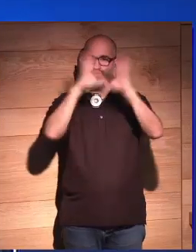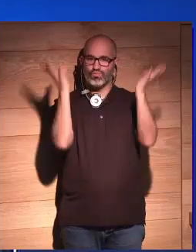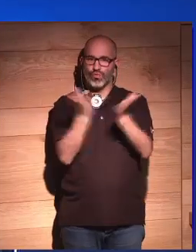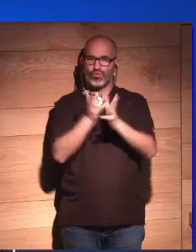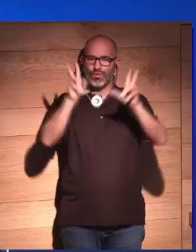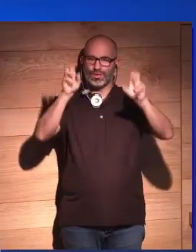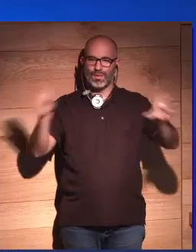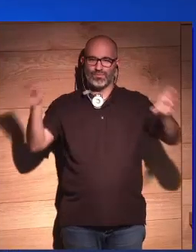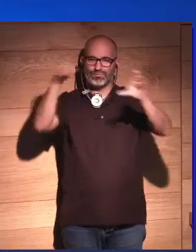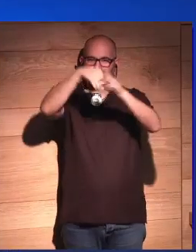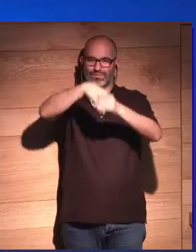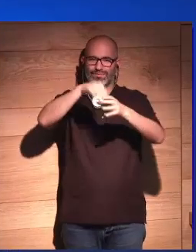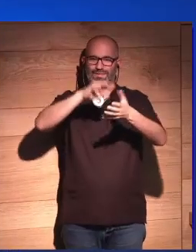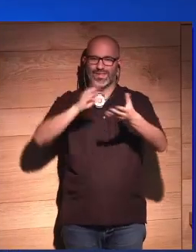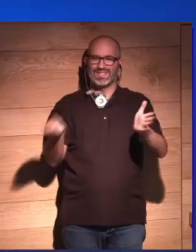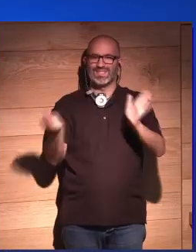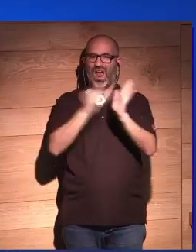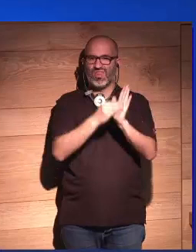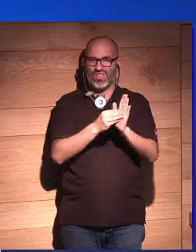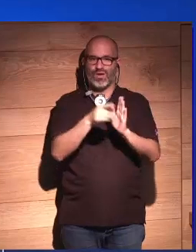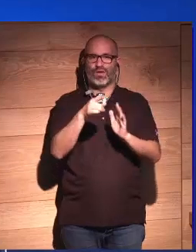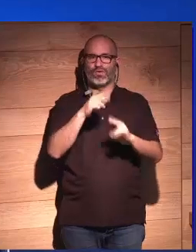saliva ooze away to the underground that you see there.